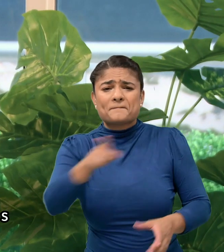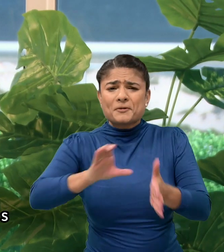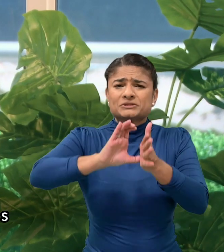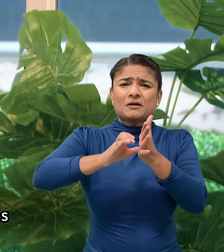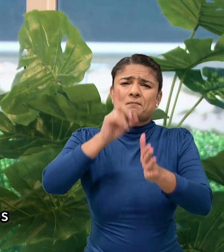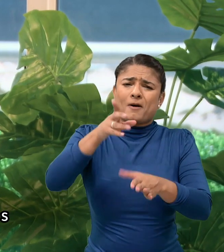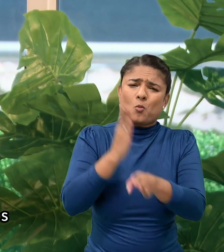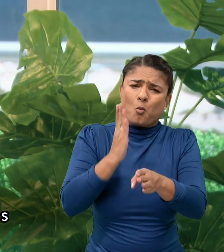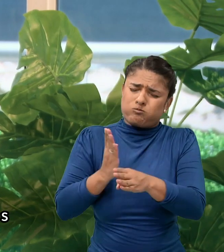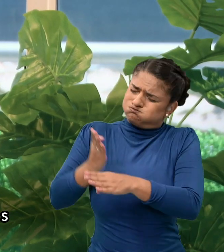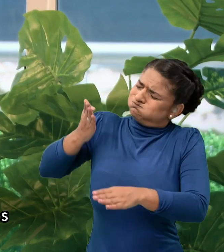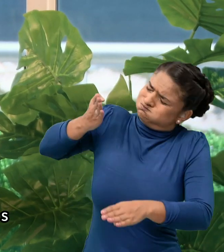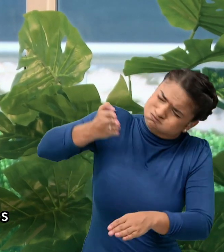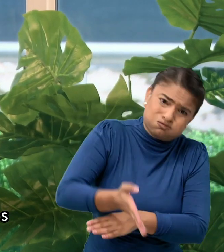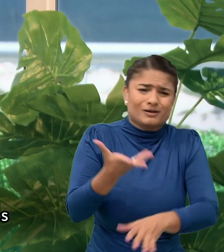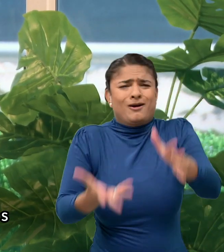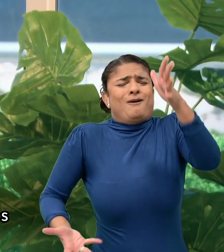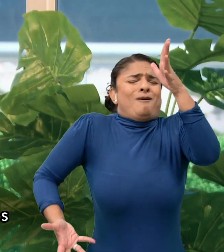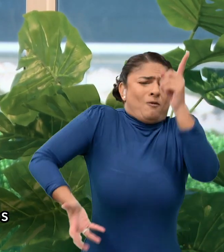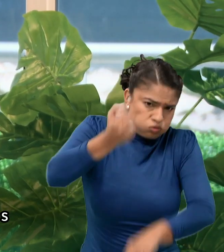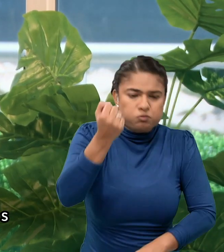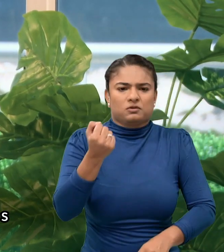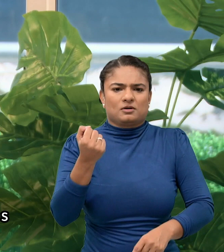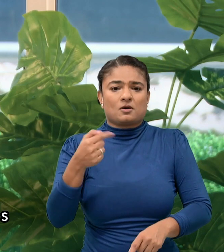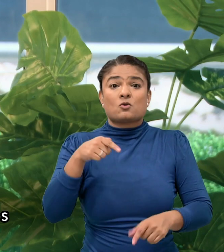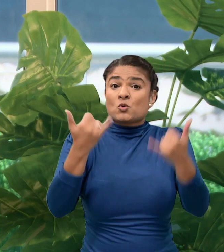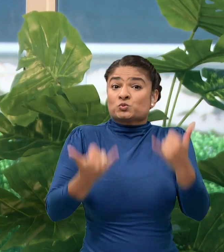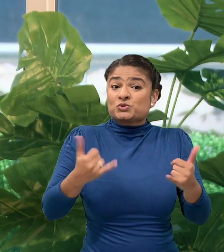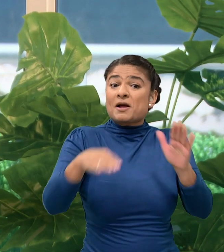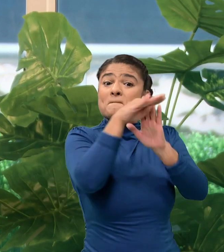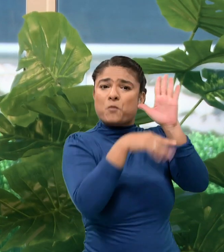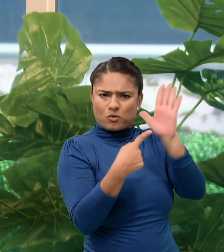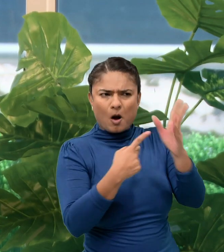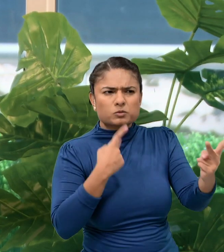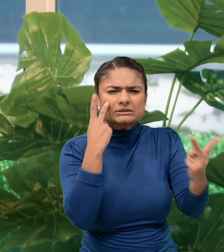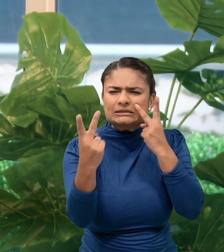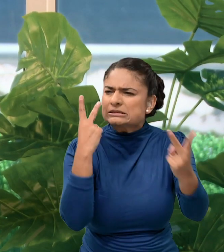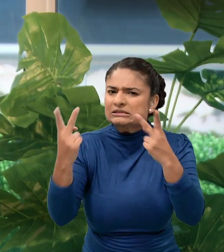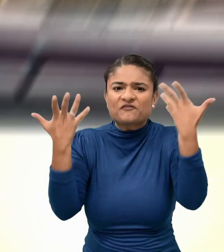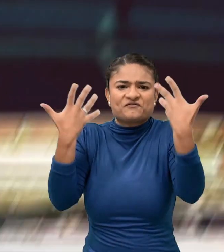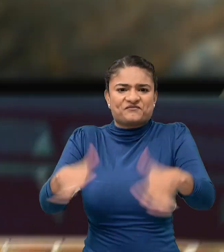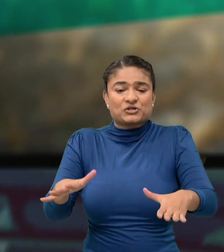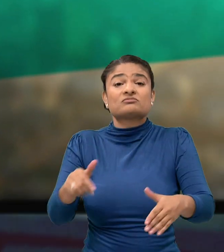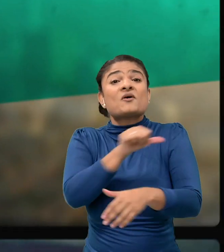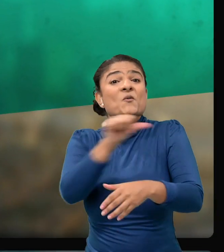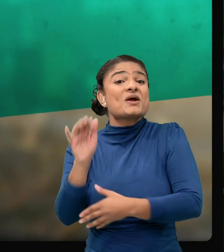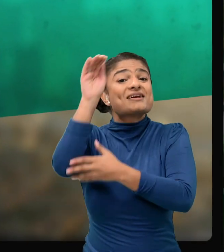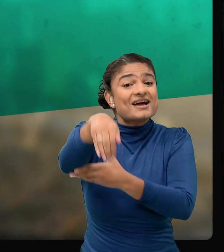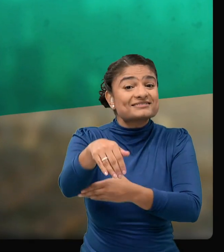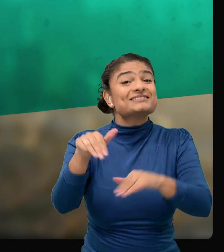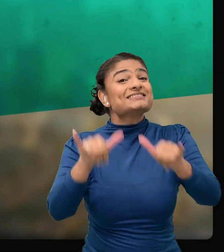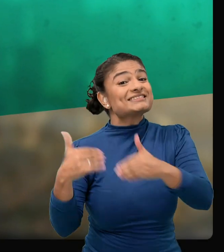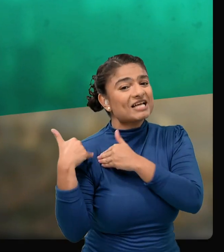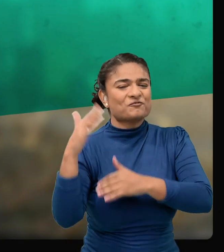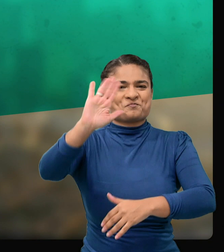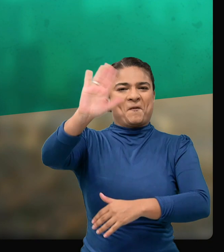Persone met gestremdhede moet 2 keer so hard werk om sukses te behaal soos ons gesien het in vandag se program. Till next week,